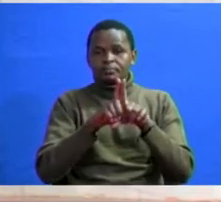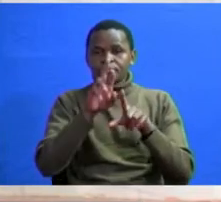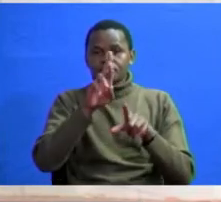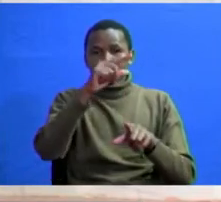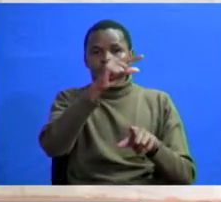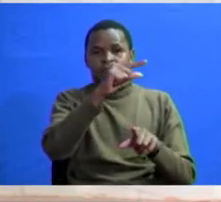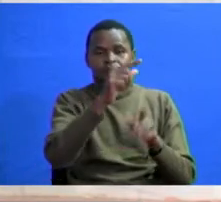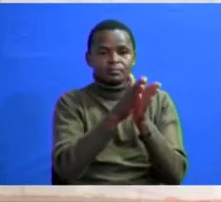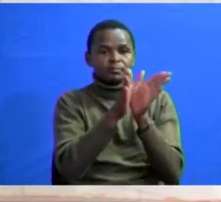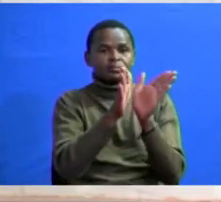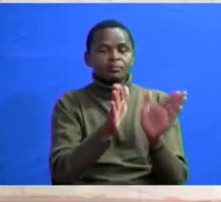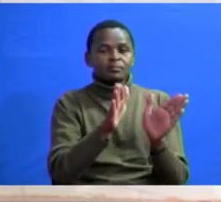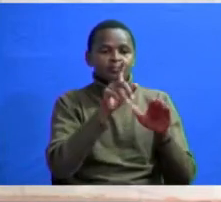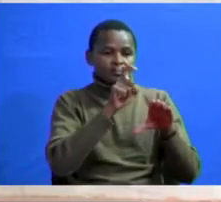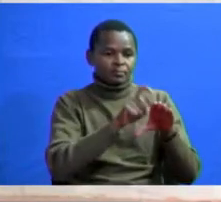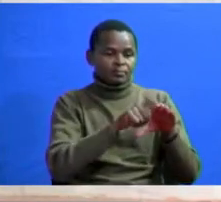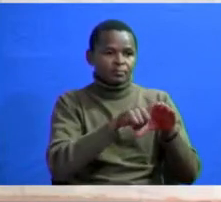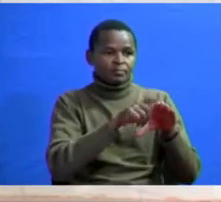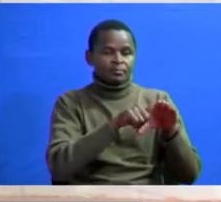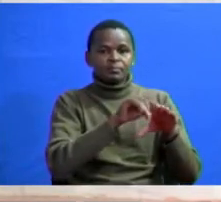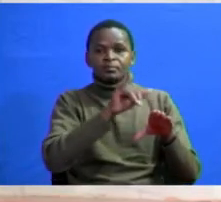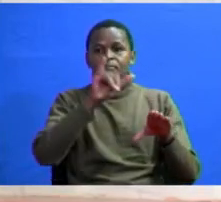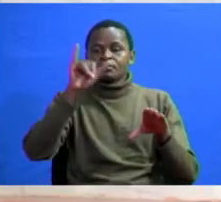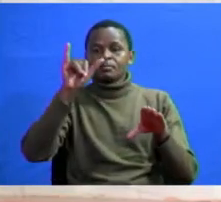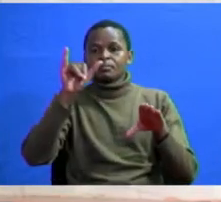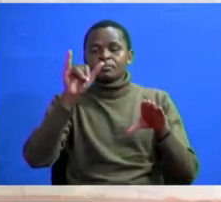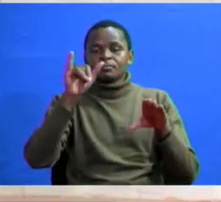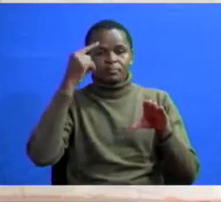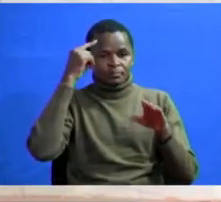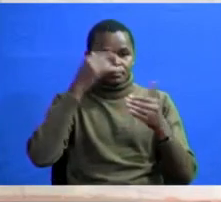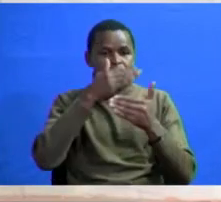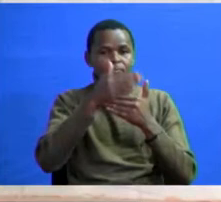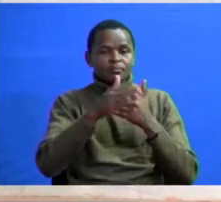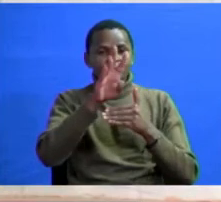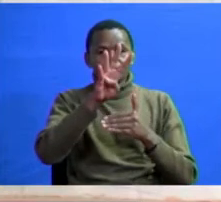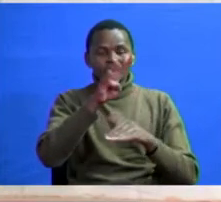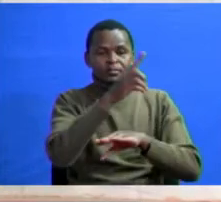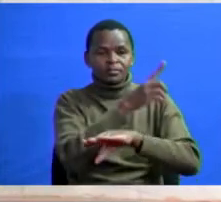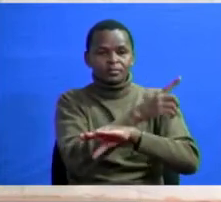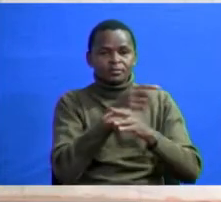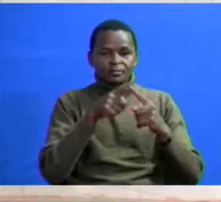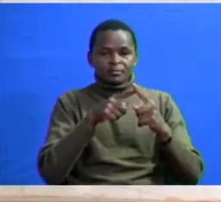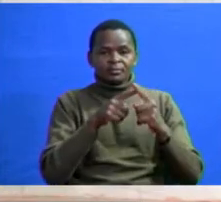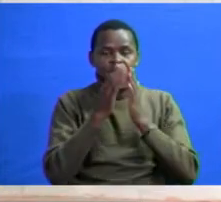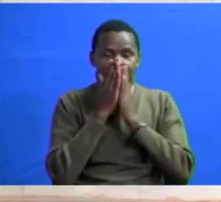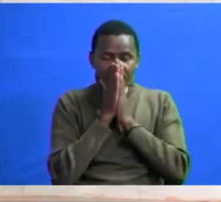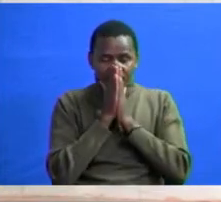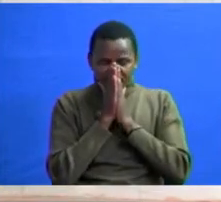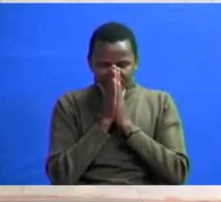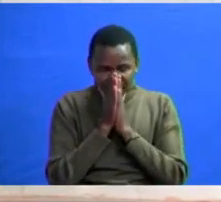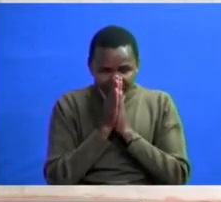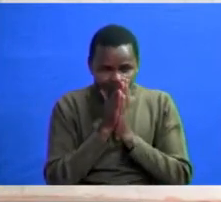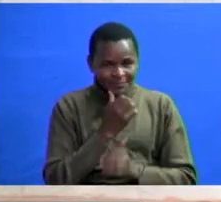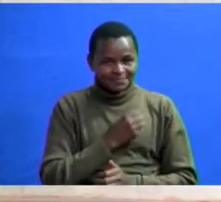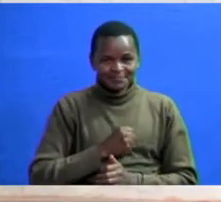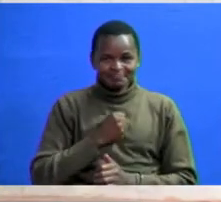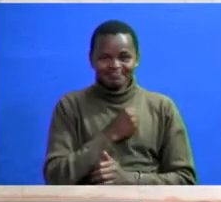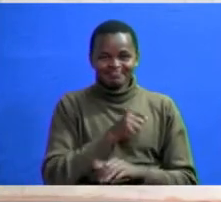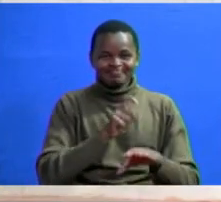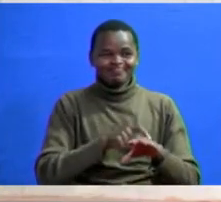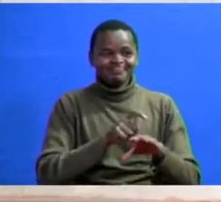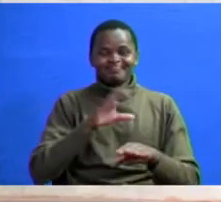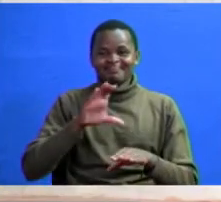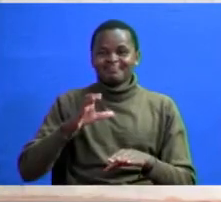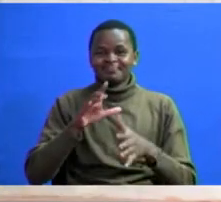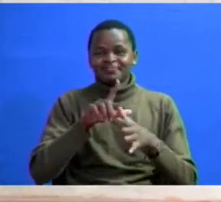at the opening of the Embu Expo, which will go on for the next 4 days ahead of Madaraka Day celebrations in Embu County